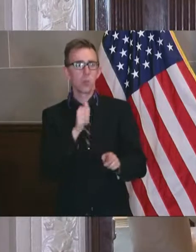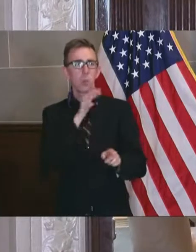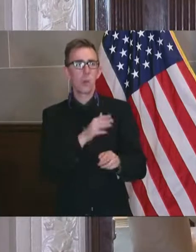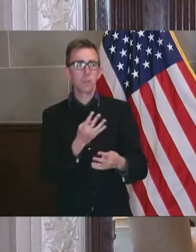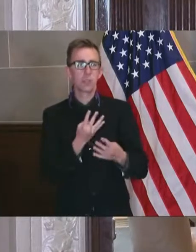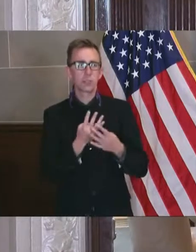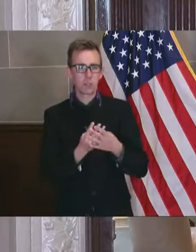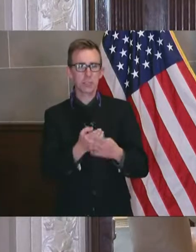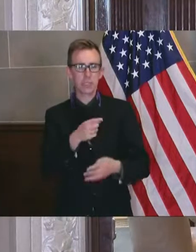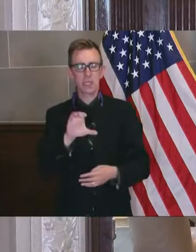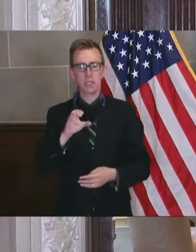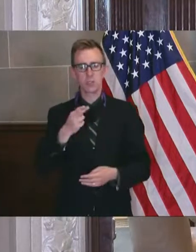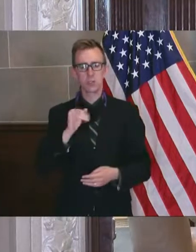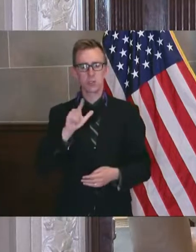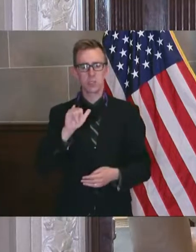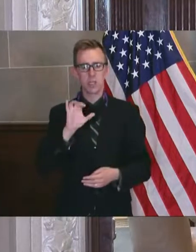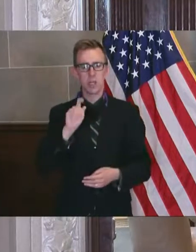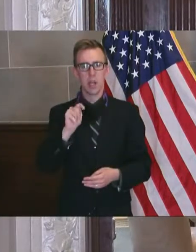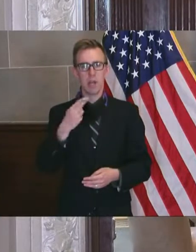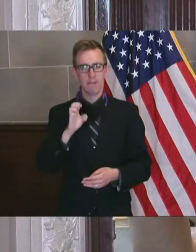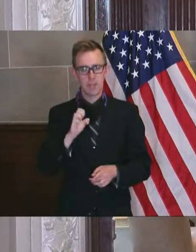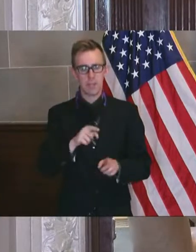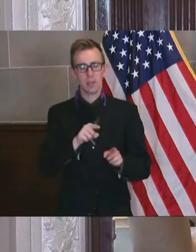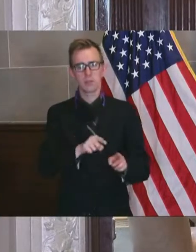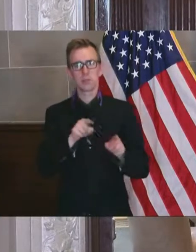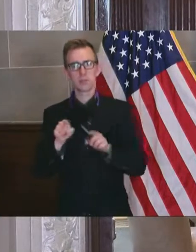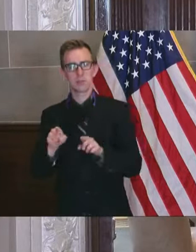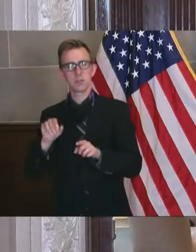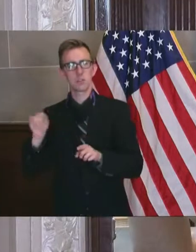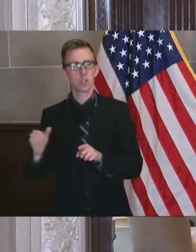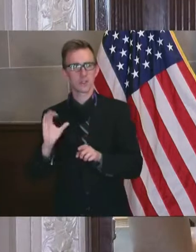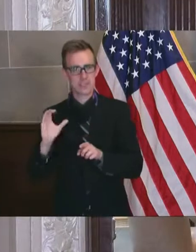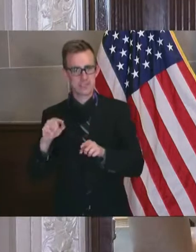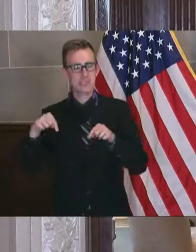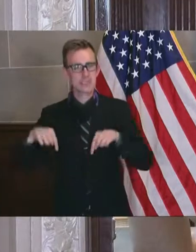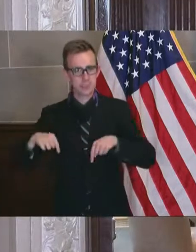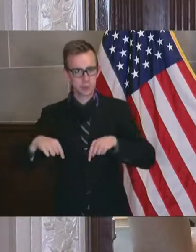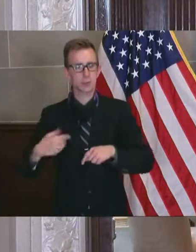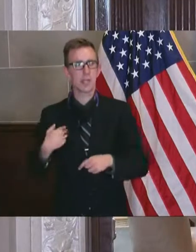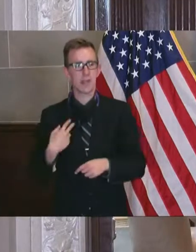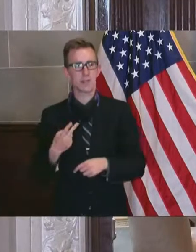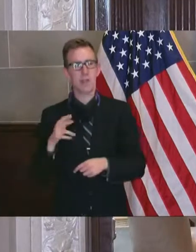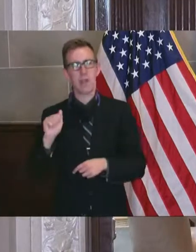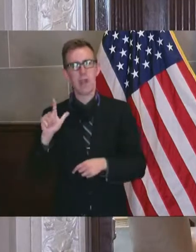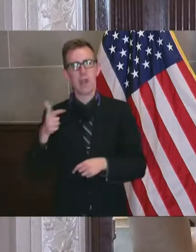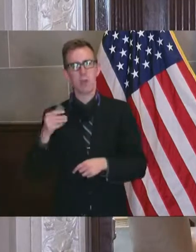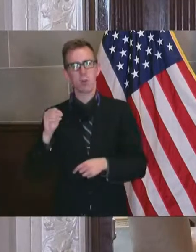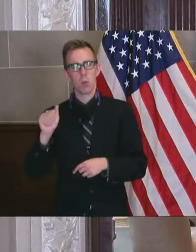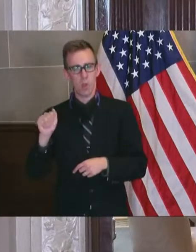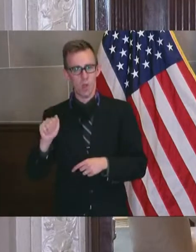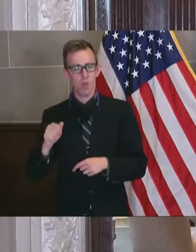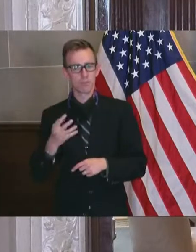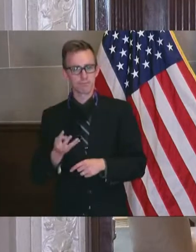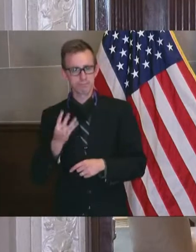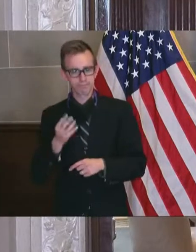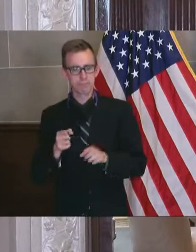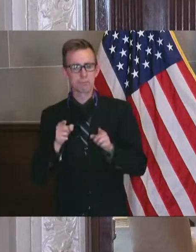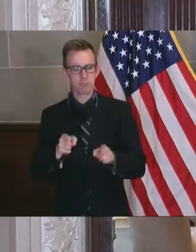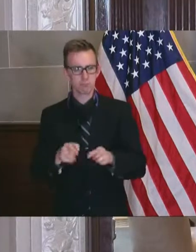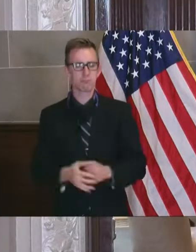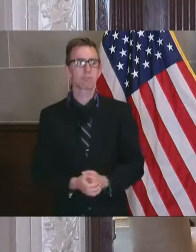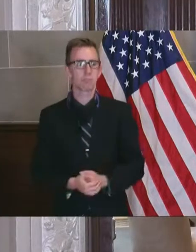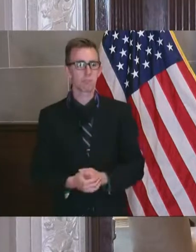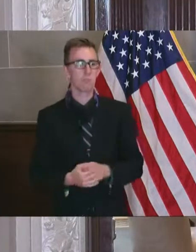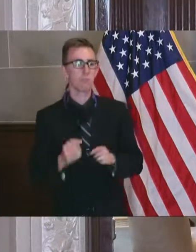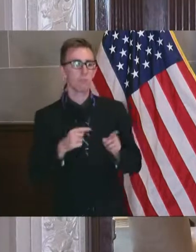in Chillicothe and a minimum security prison in Jefferson City, Algoa Correctional Center. So lessons